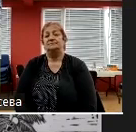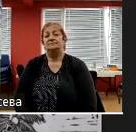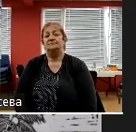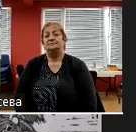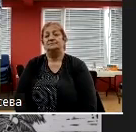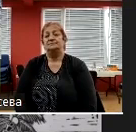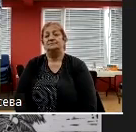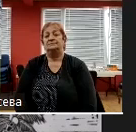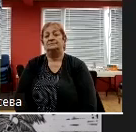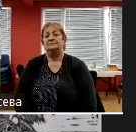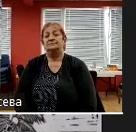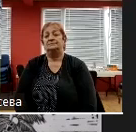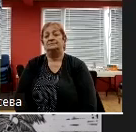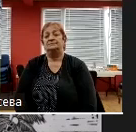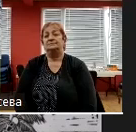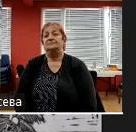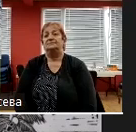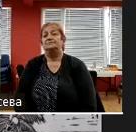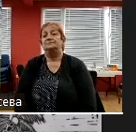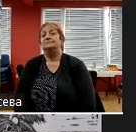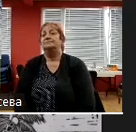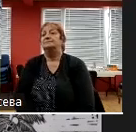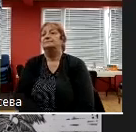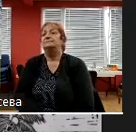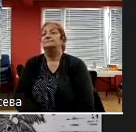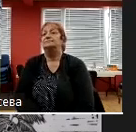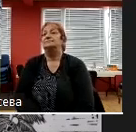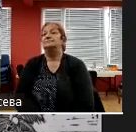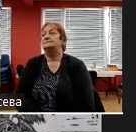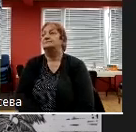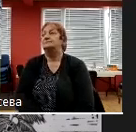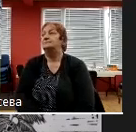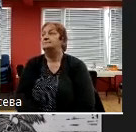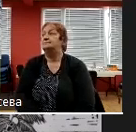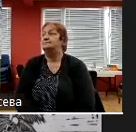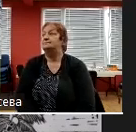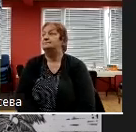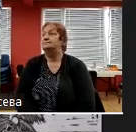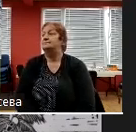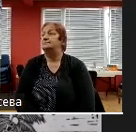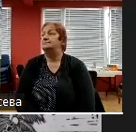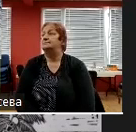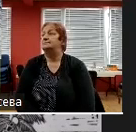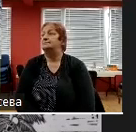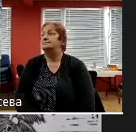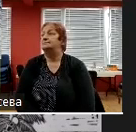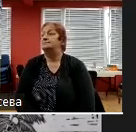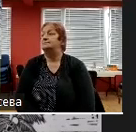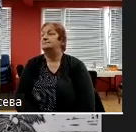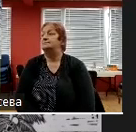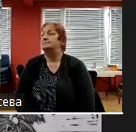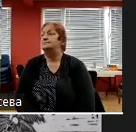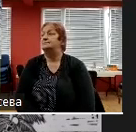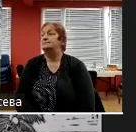accessibility issues. And oftentimes it's quite insightful, so it will tell you if you didn't organize